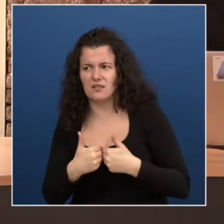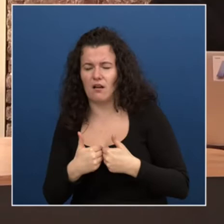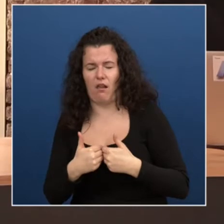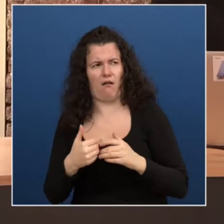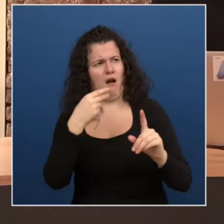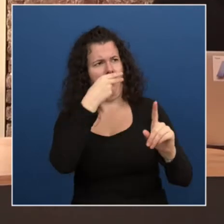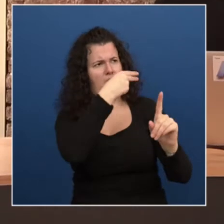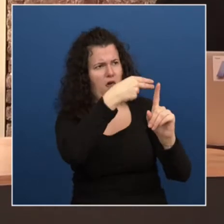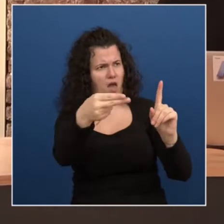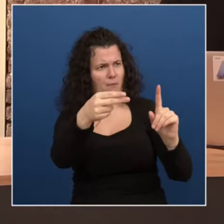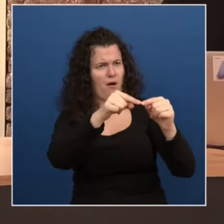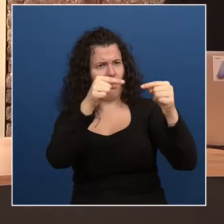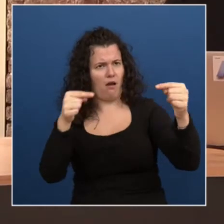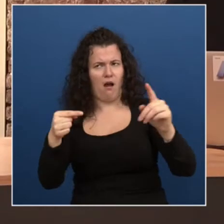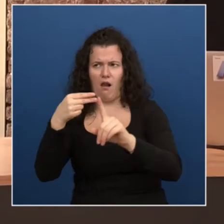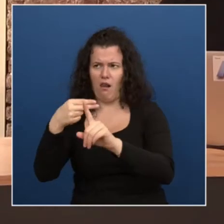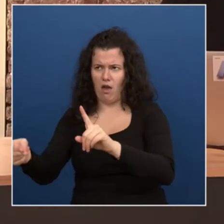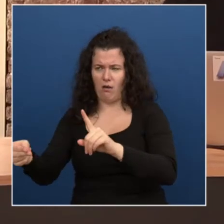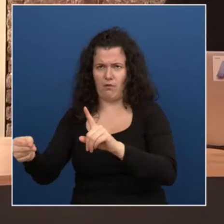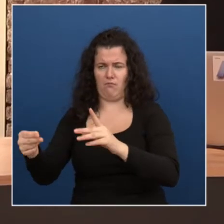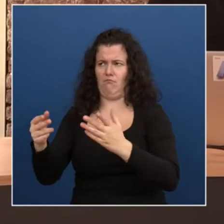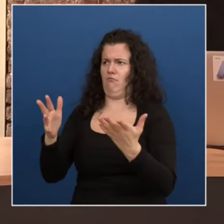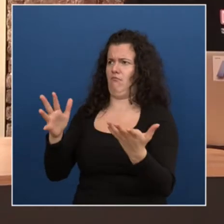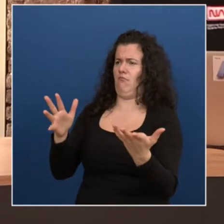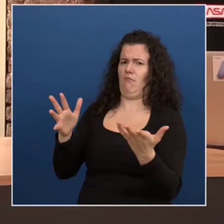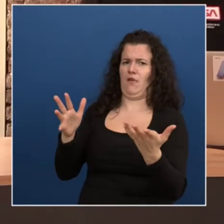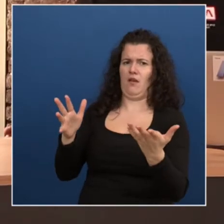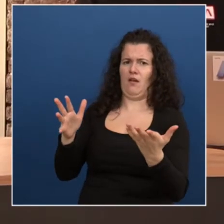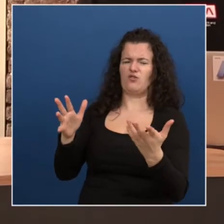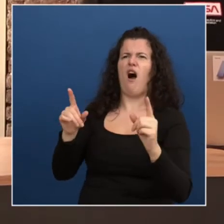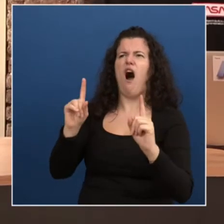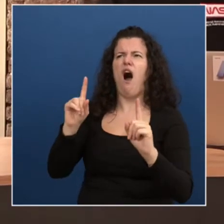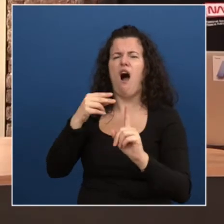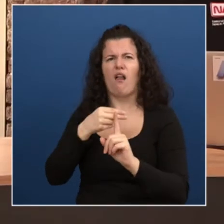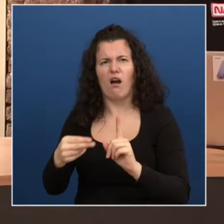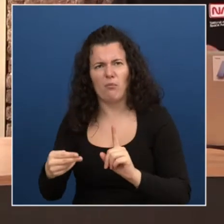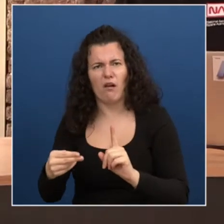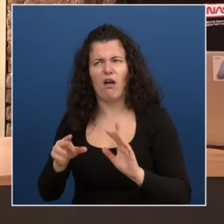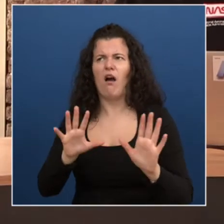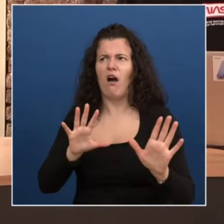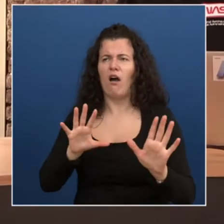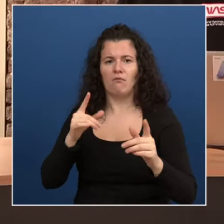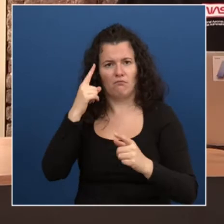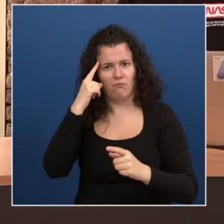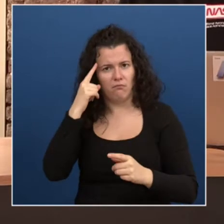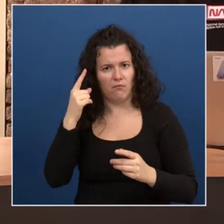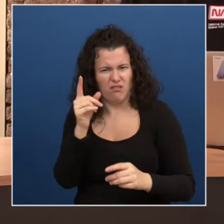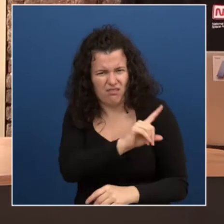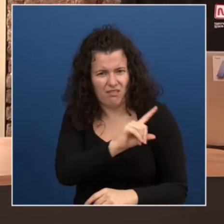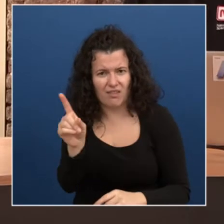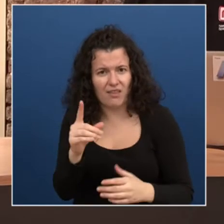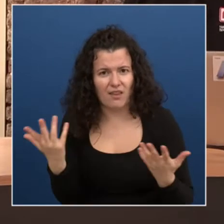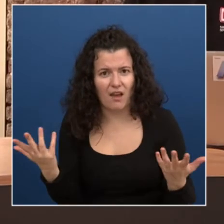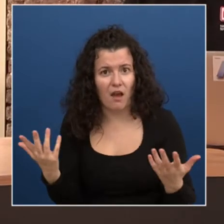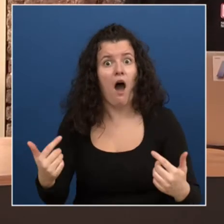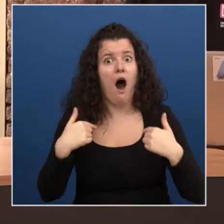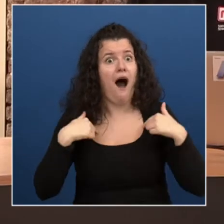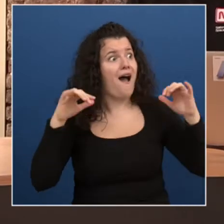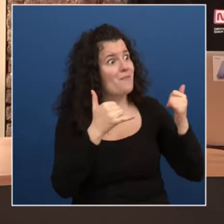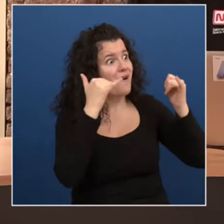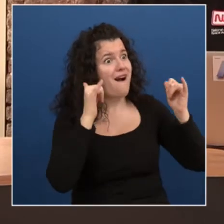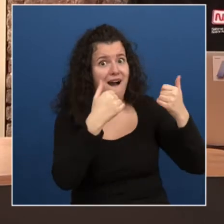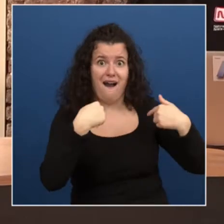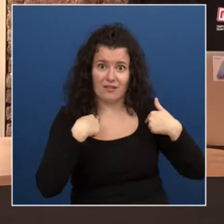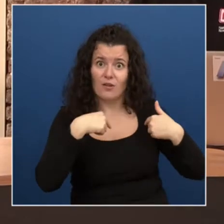the labels or to mind the labels. No, because I like to go to parties and I like to go